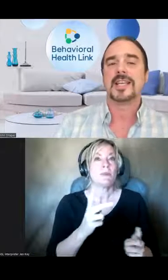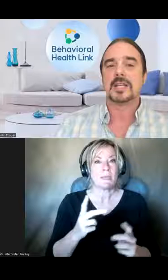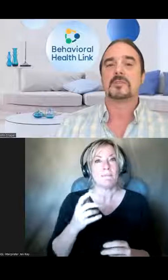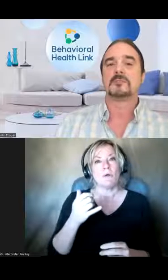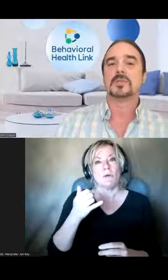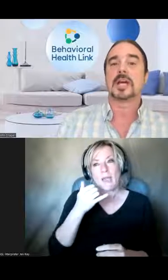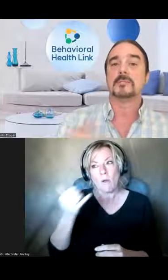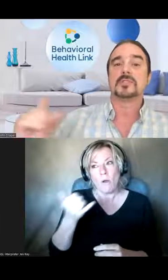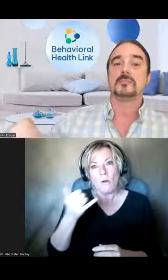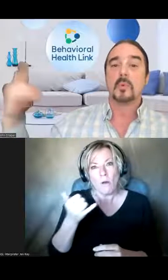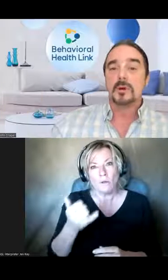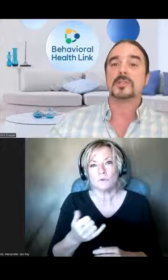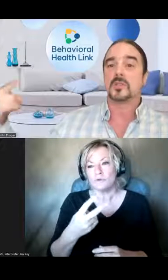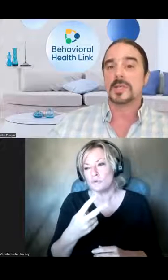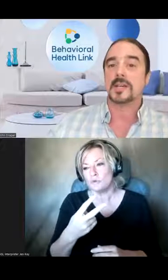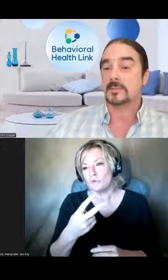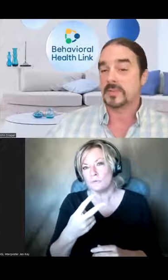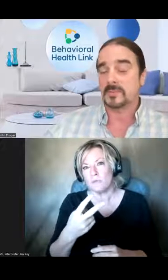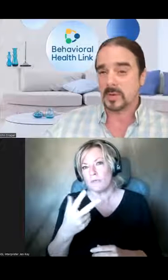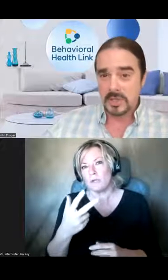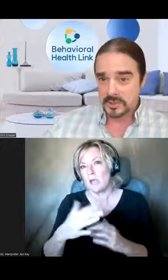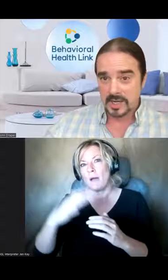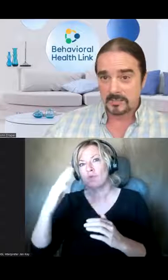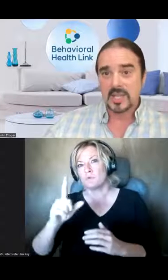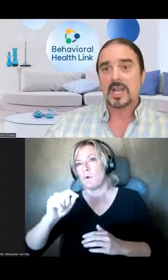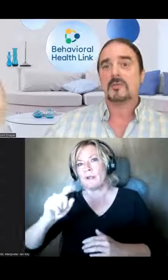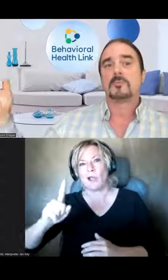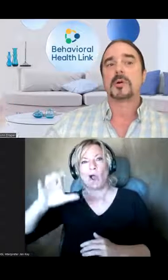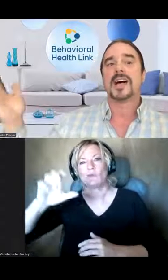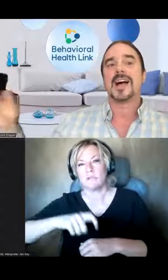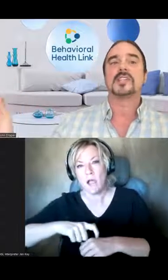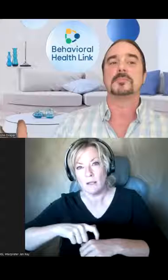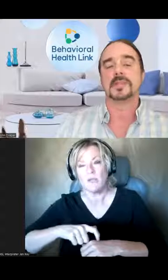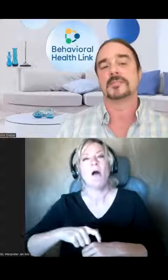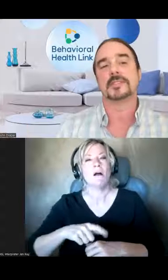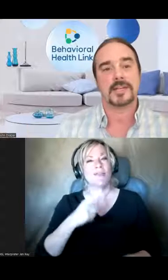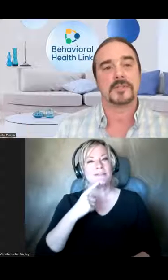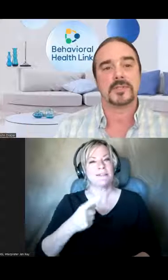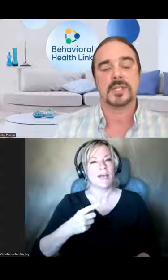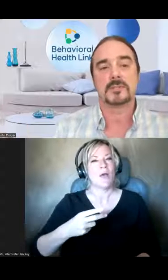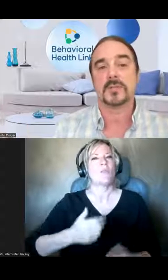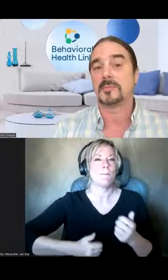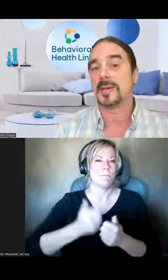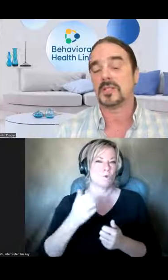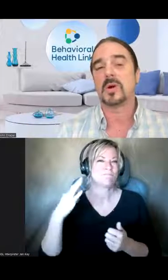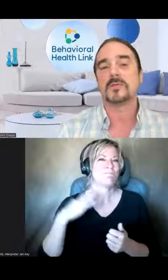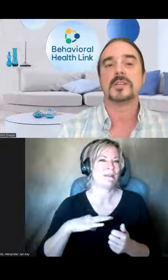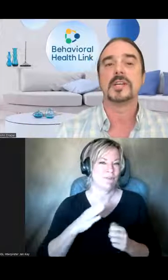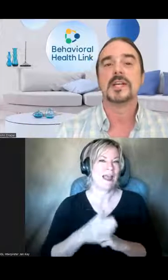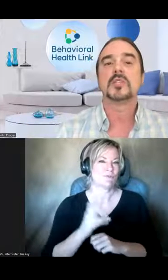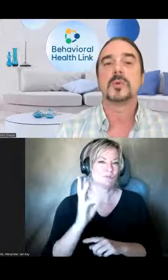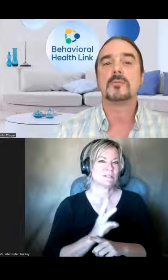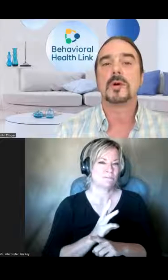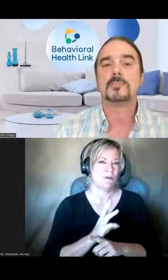it, anywhere from 2 times to more than 20 times, even up to 100 times, reported the highest benefit after 6 months, from about a 12